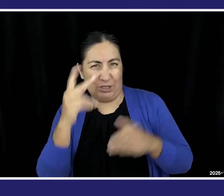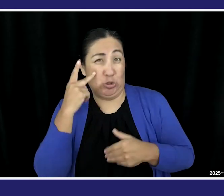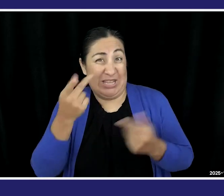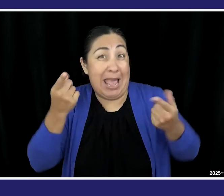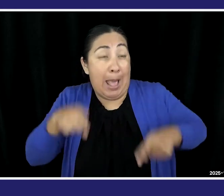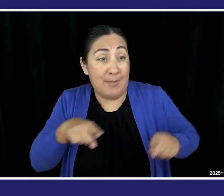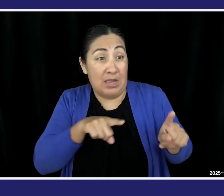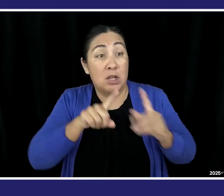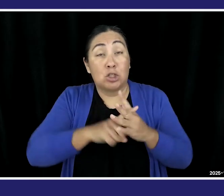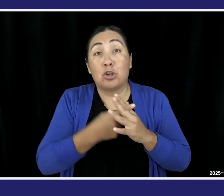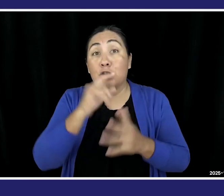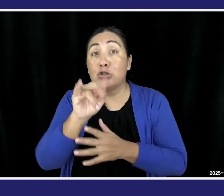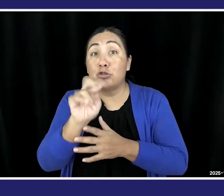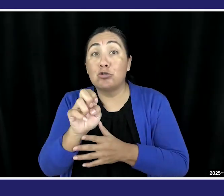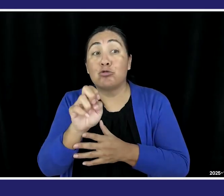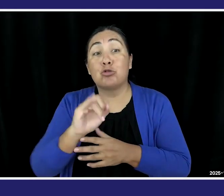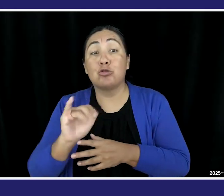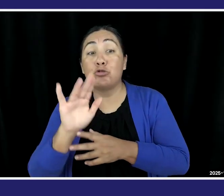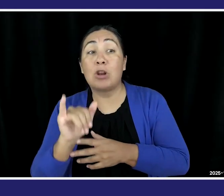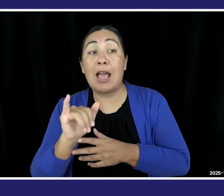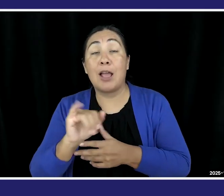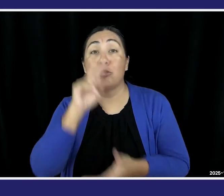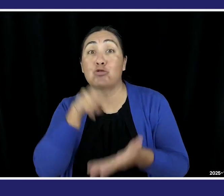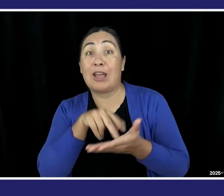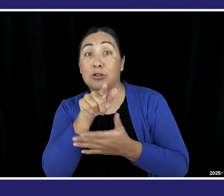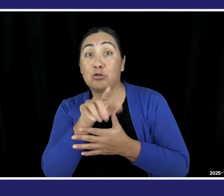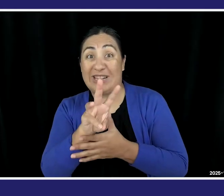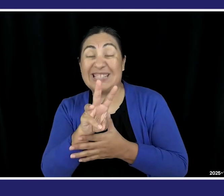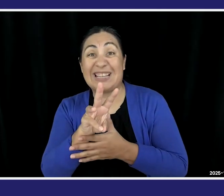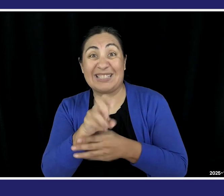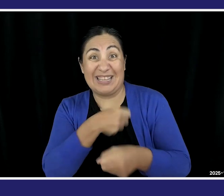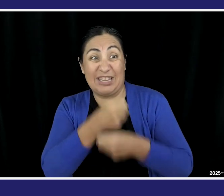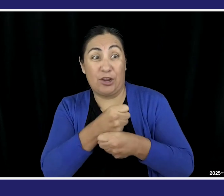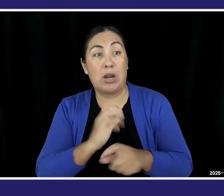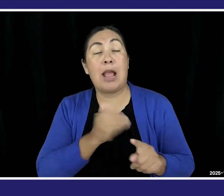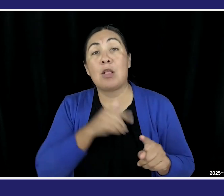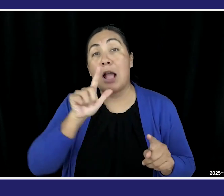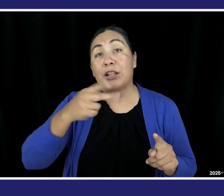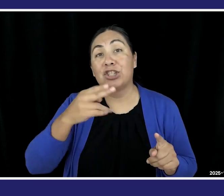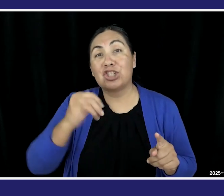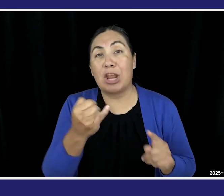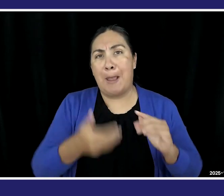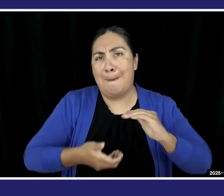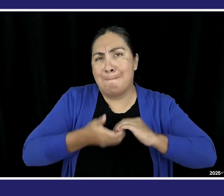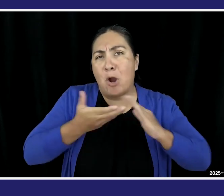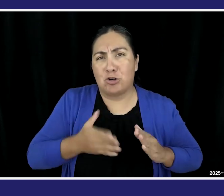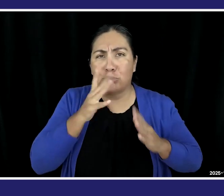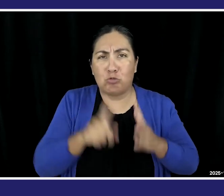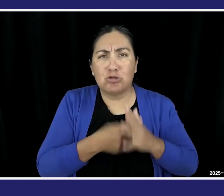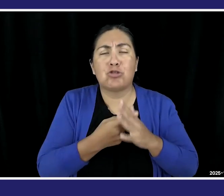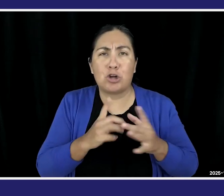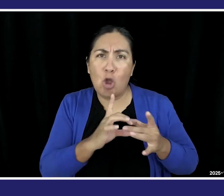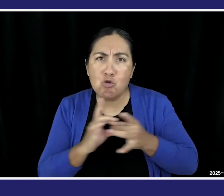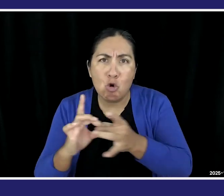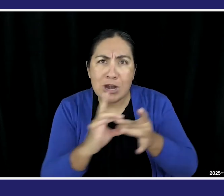starting in June, July of 2026, our LHJ partners will start to begin these coordination